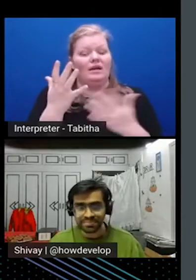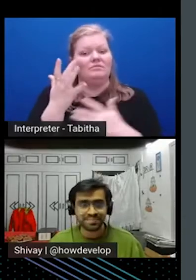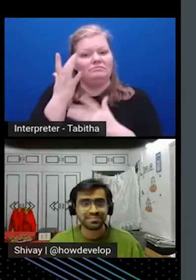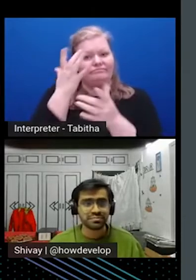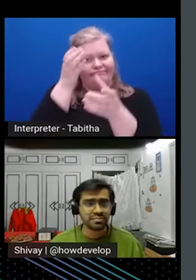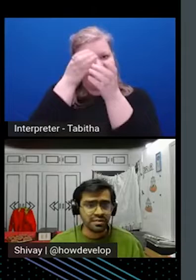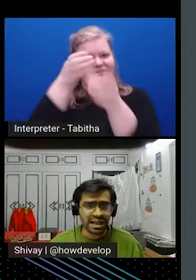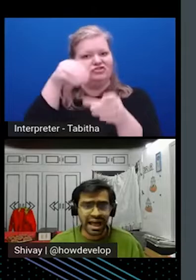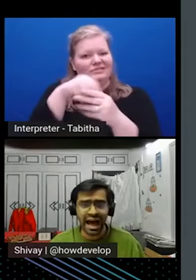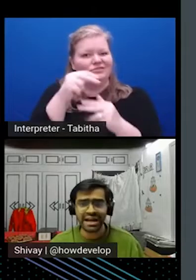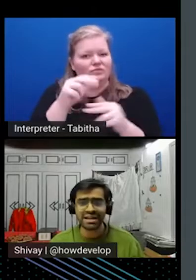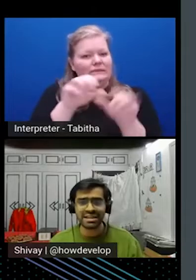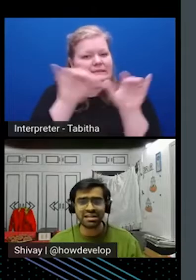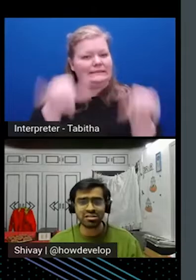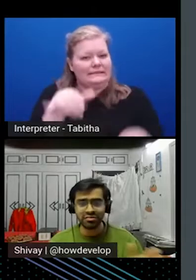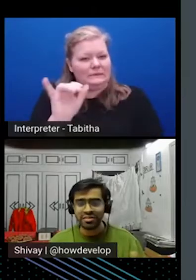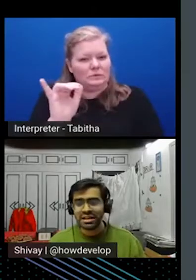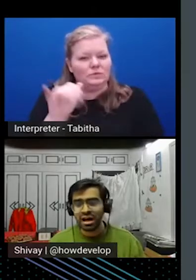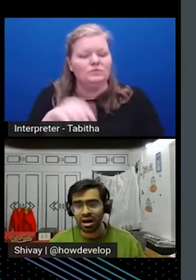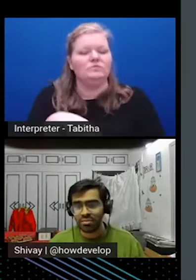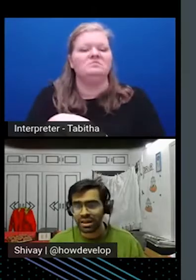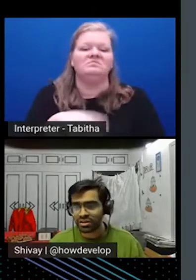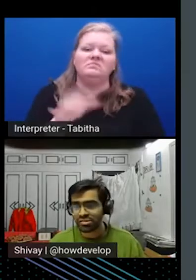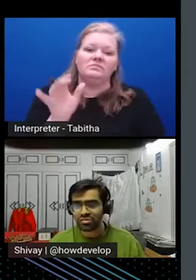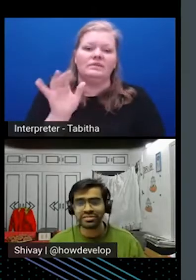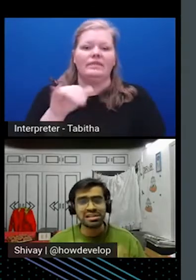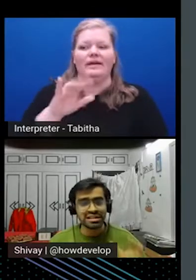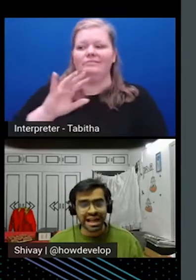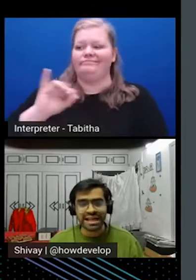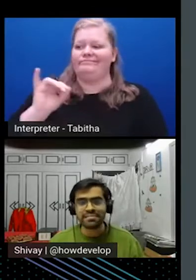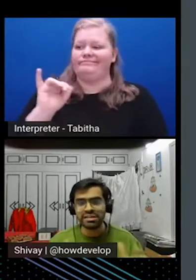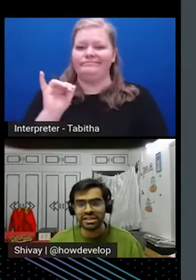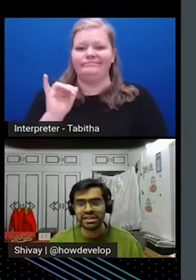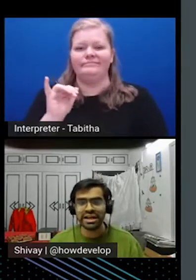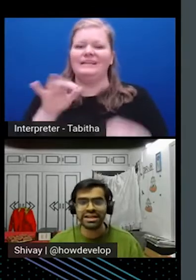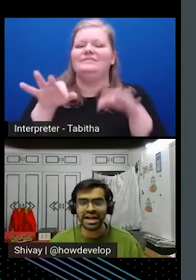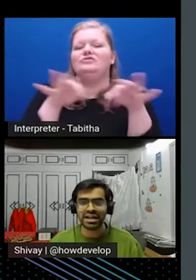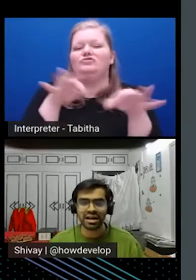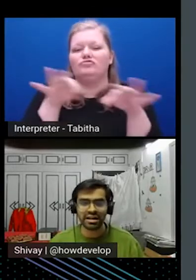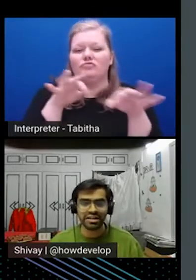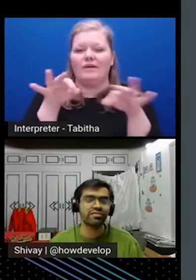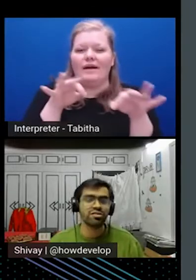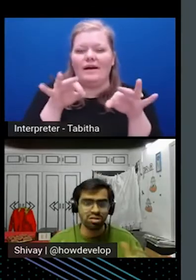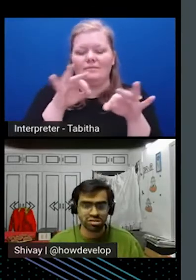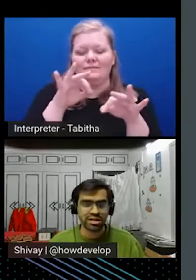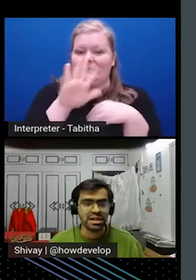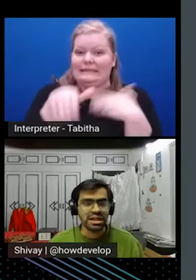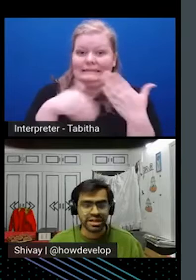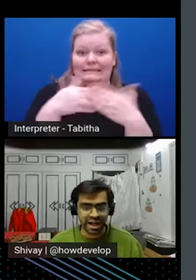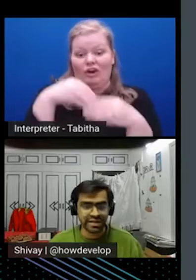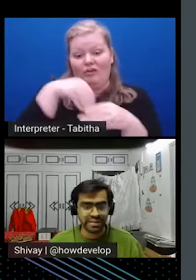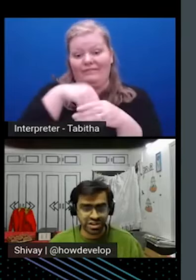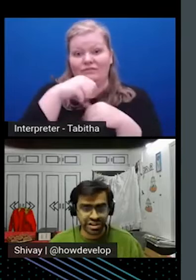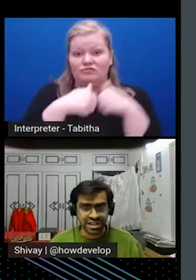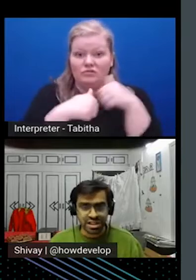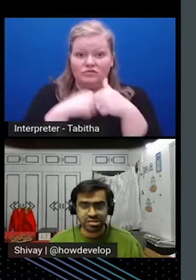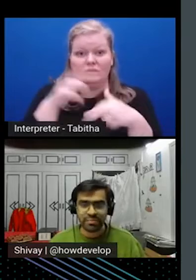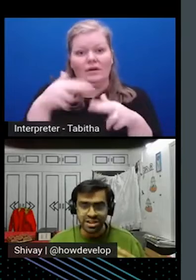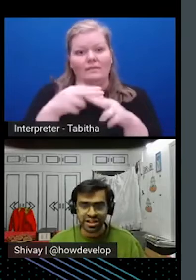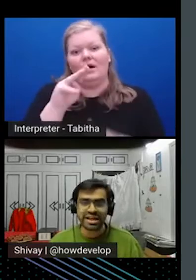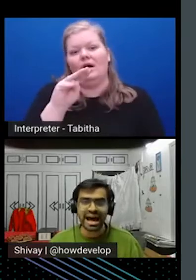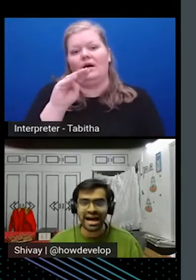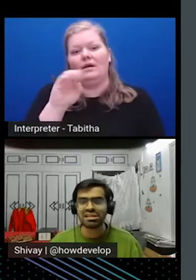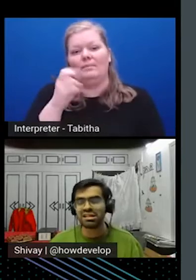system, and that sort of sort of describes the entire infrastructure regarding Meshery.